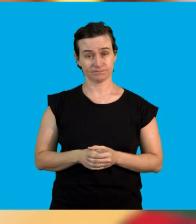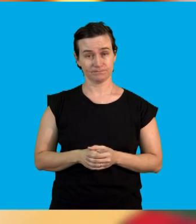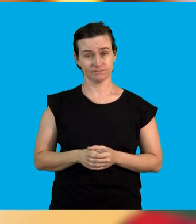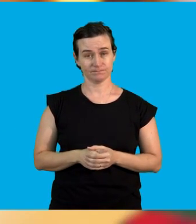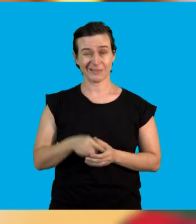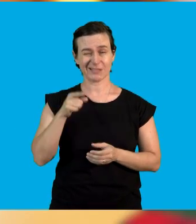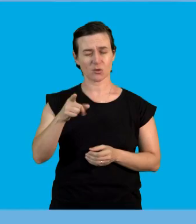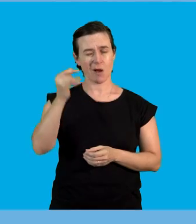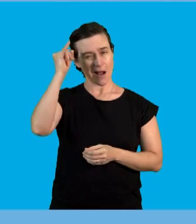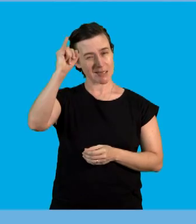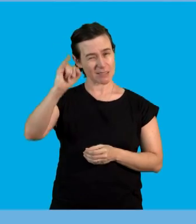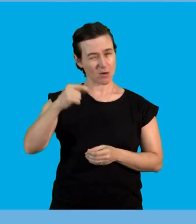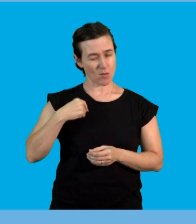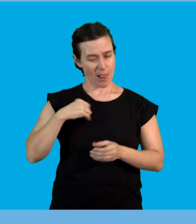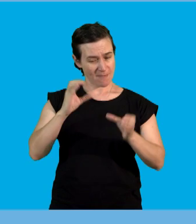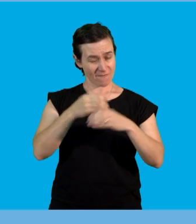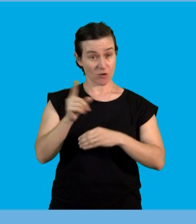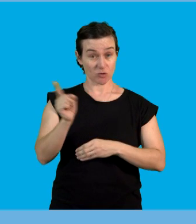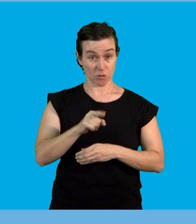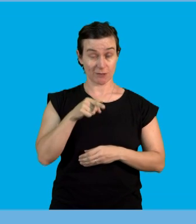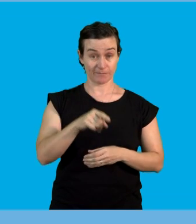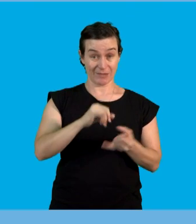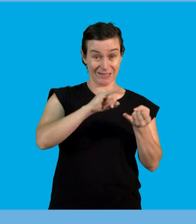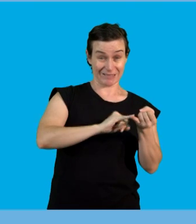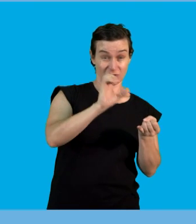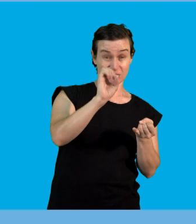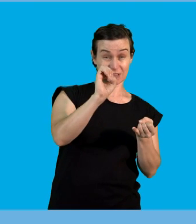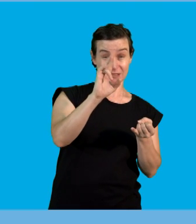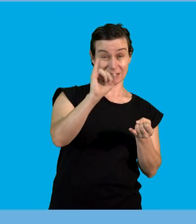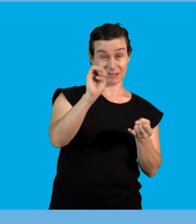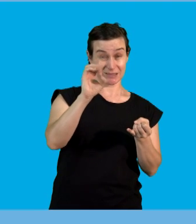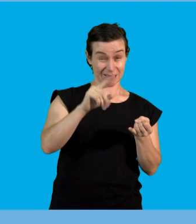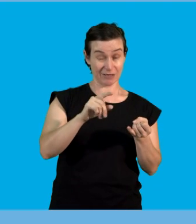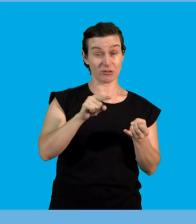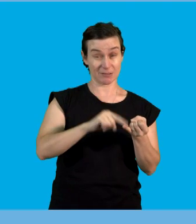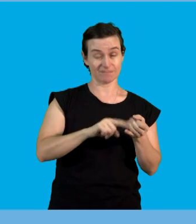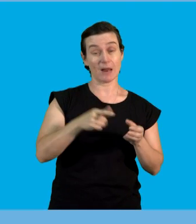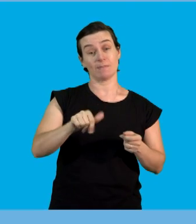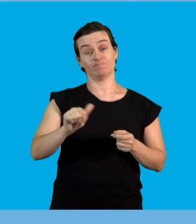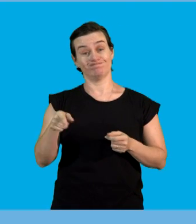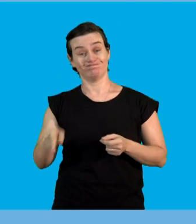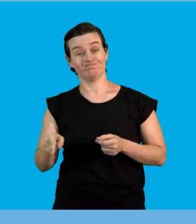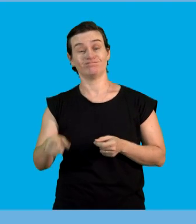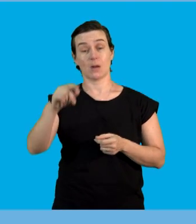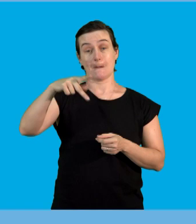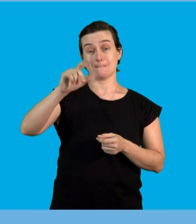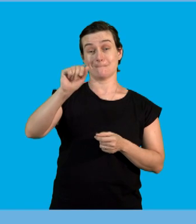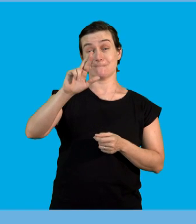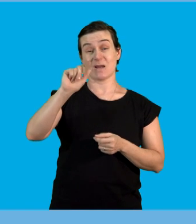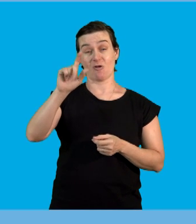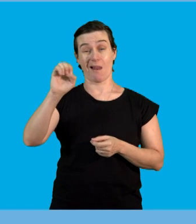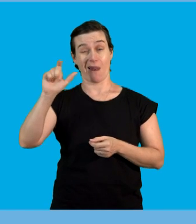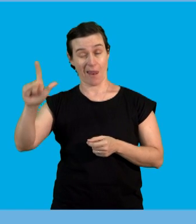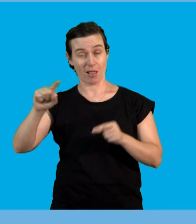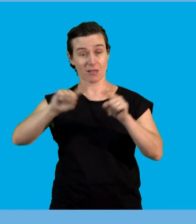take the main idea being now the series and the parallel circuit, and we're going to be starting by looking at we're going to now compare